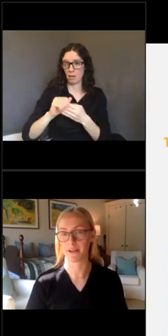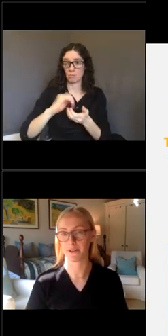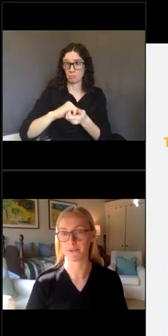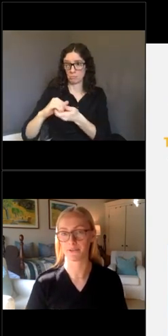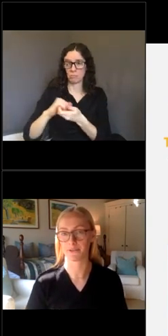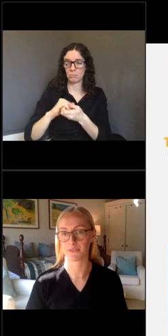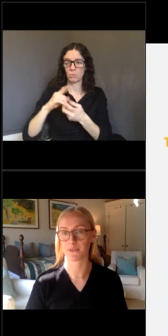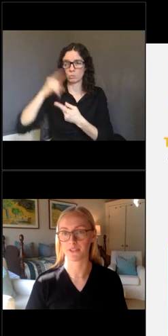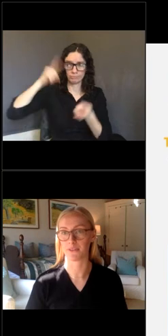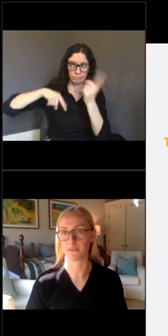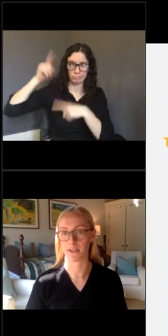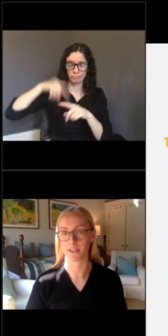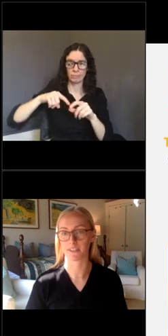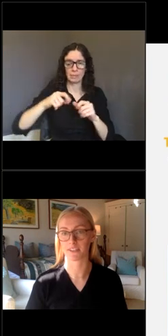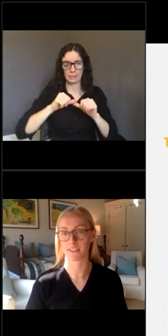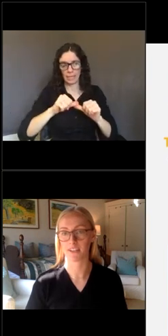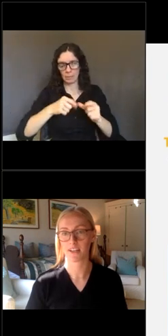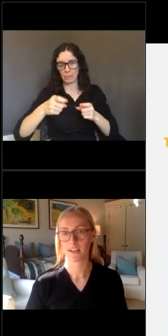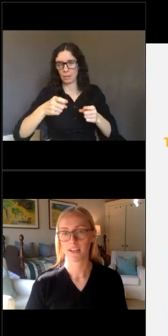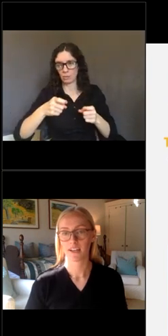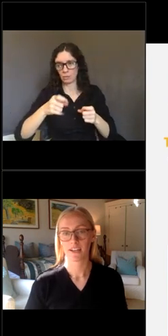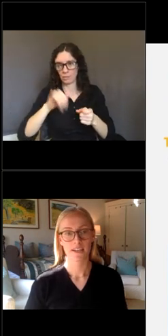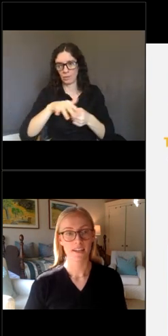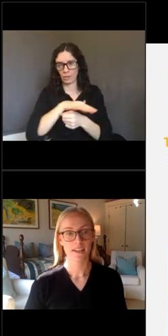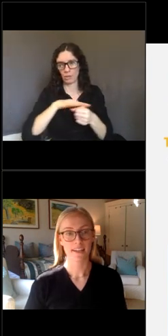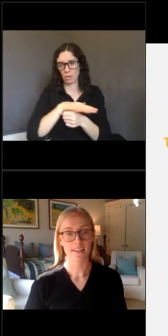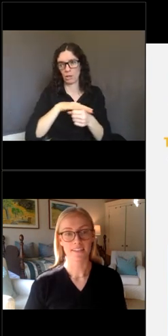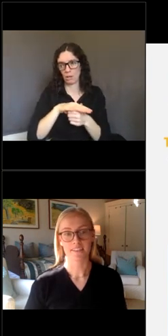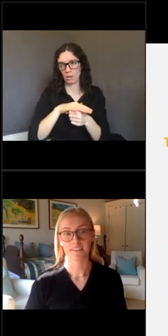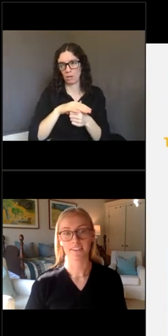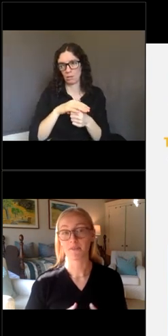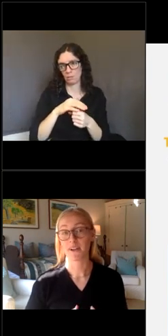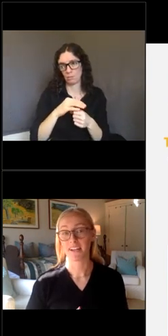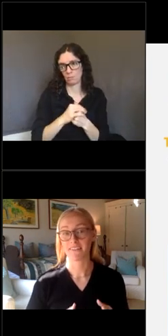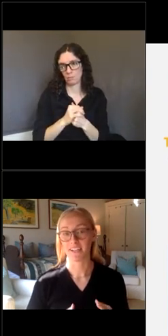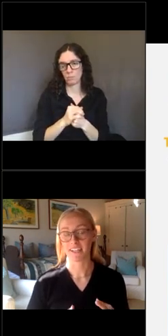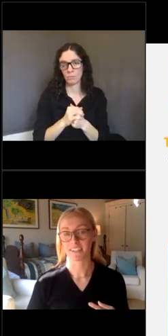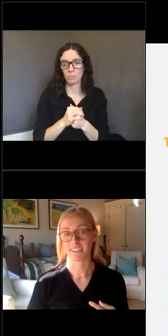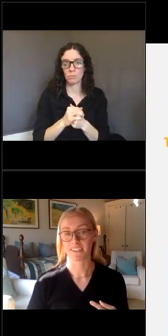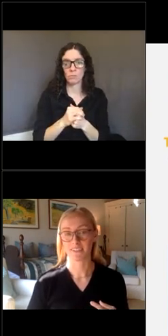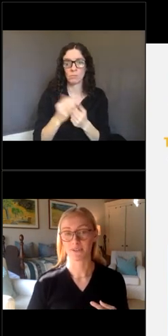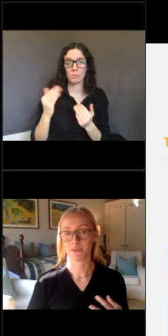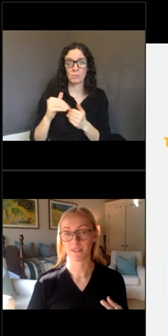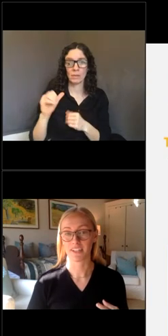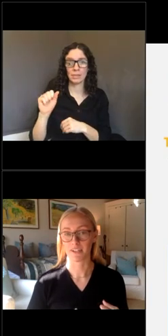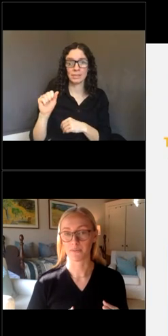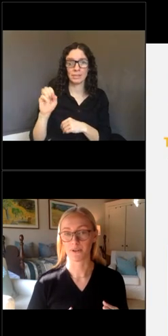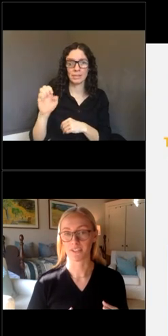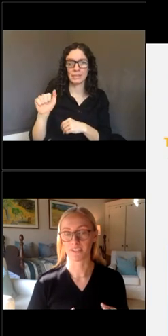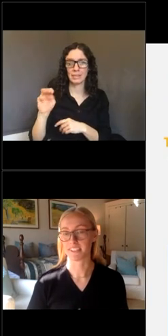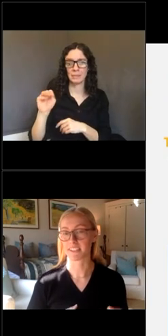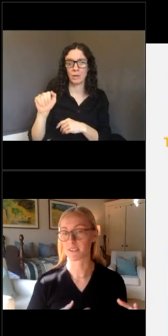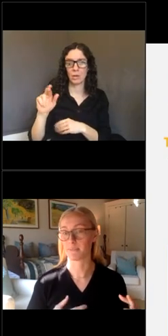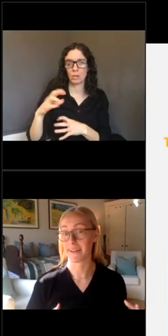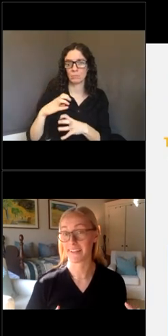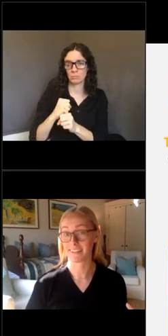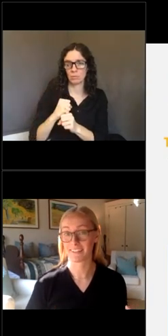management of the regional waters. And CMAR navigates coordinated